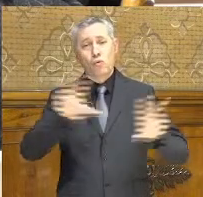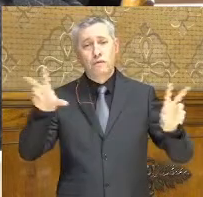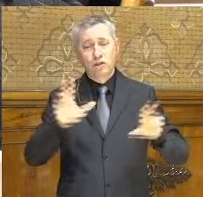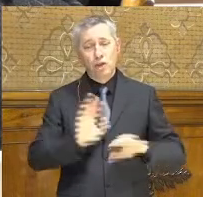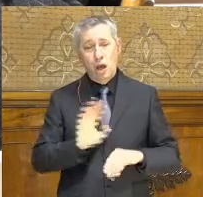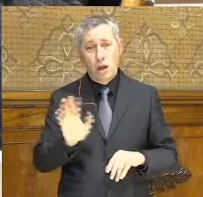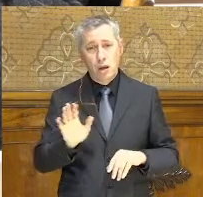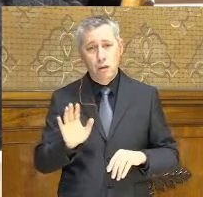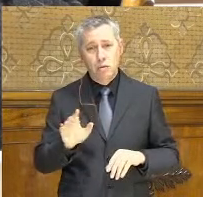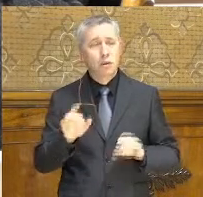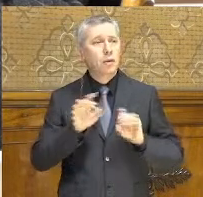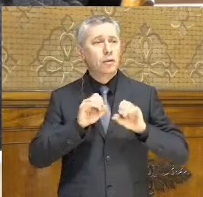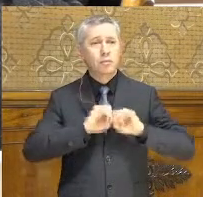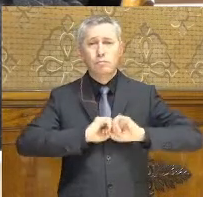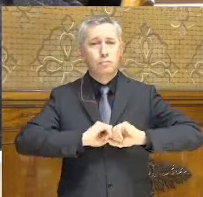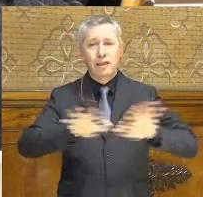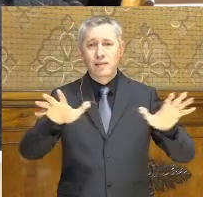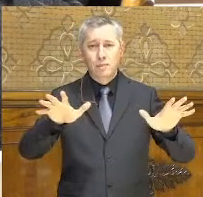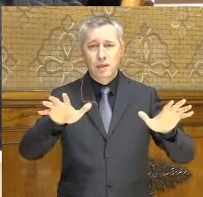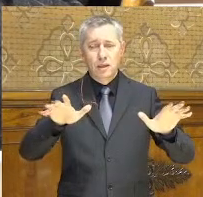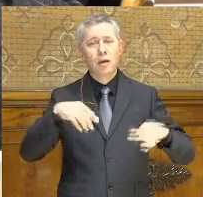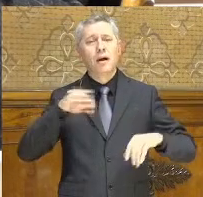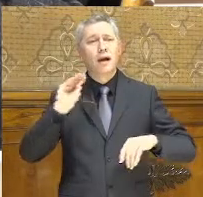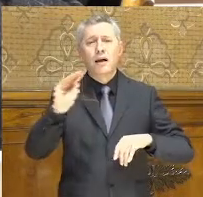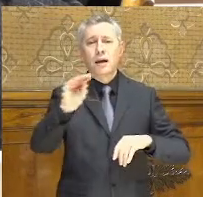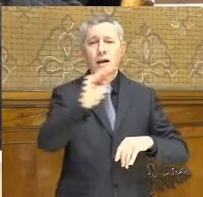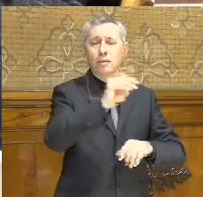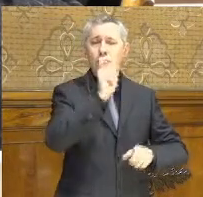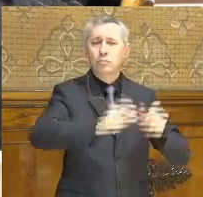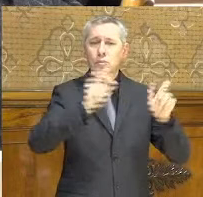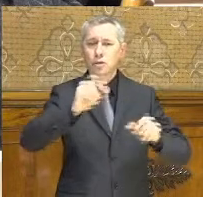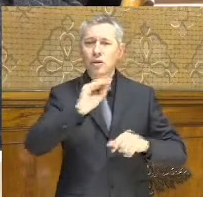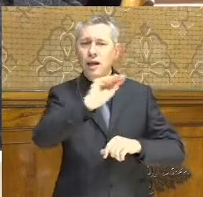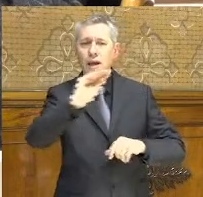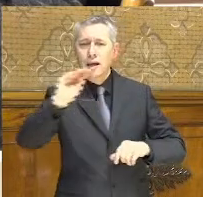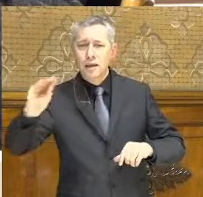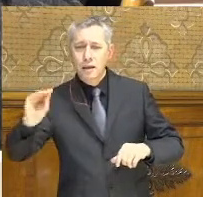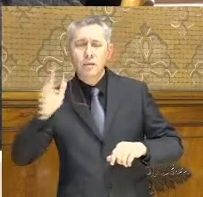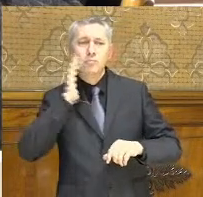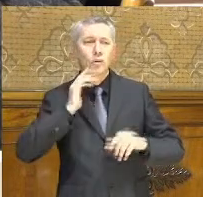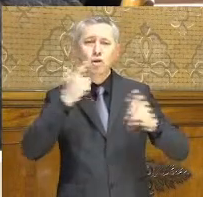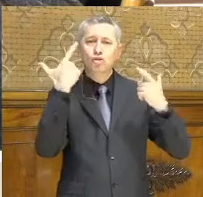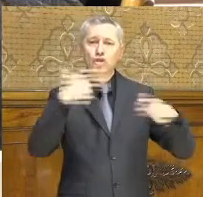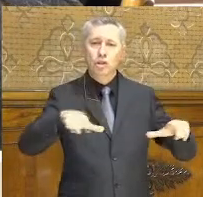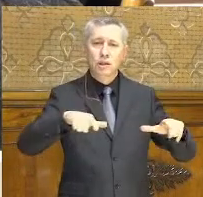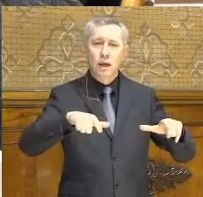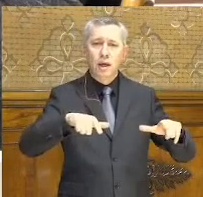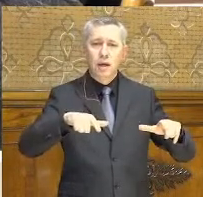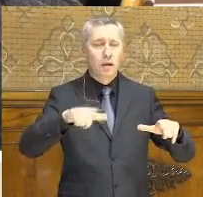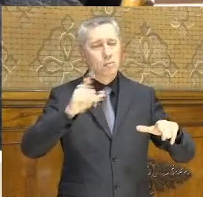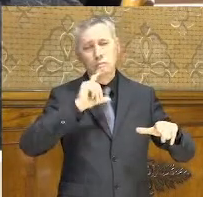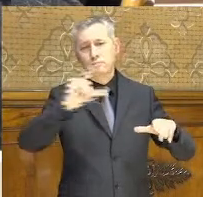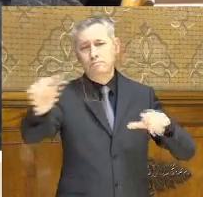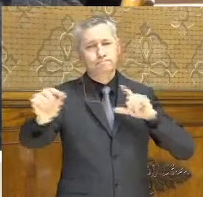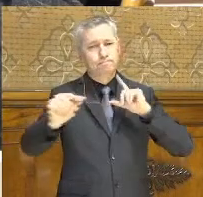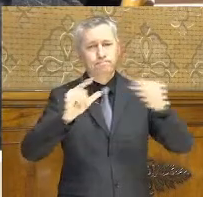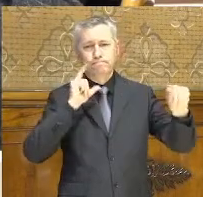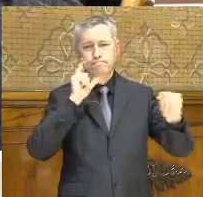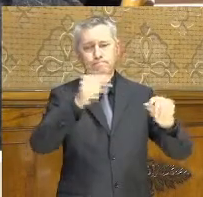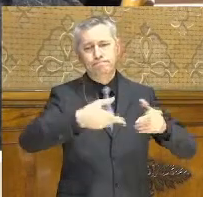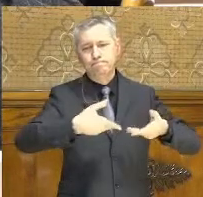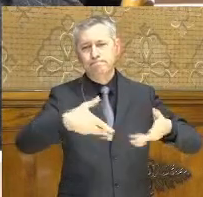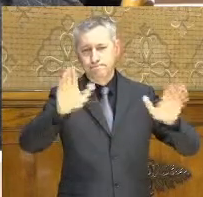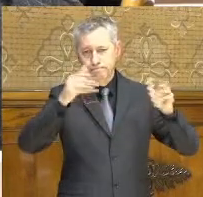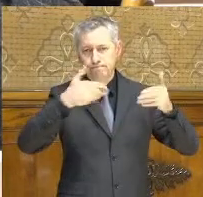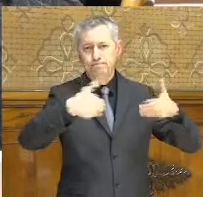official, and asked people to leave the city, to clear the city out within 4 hours on